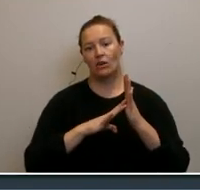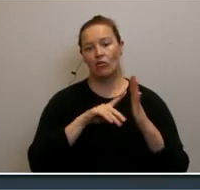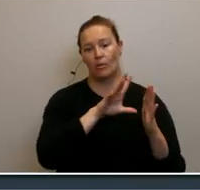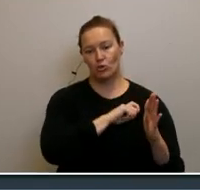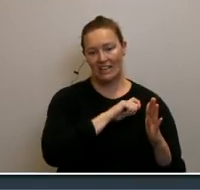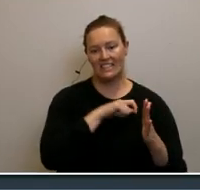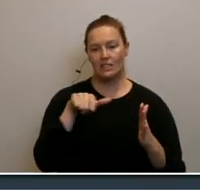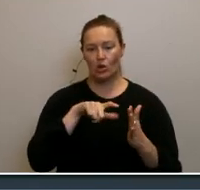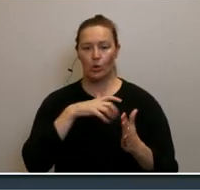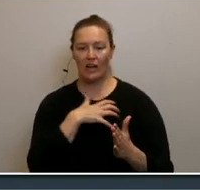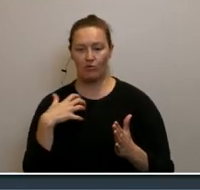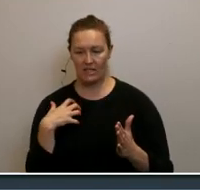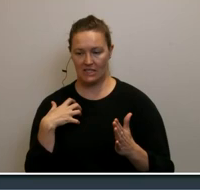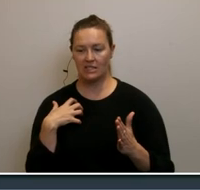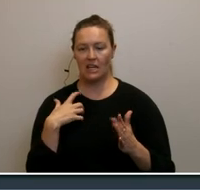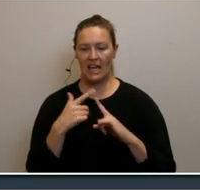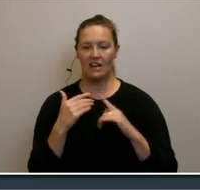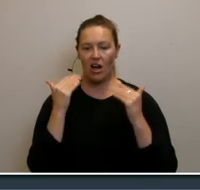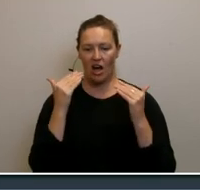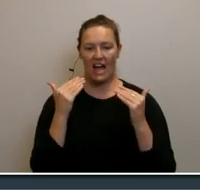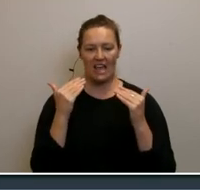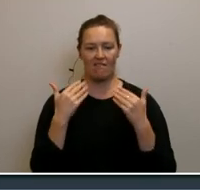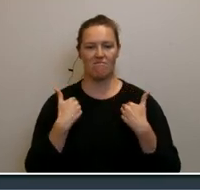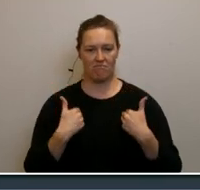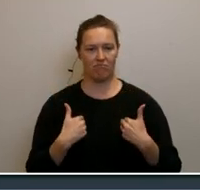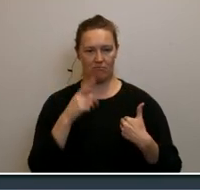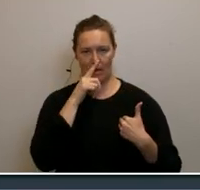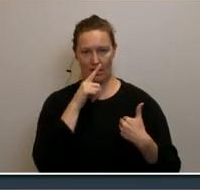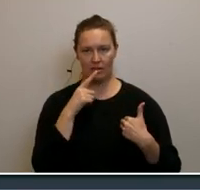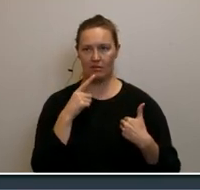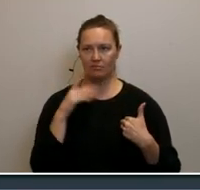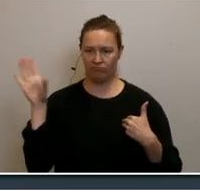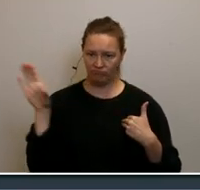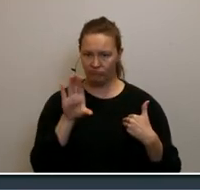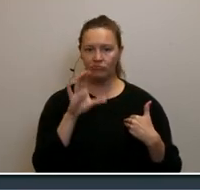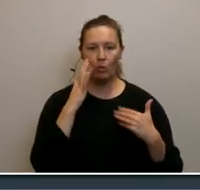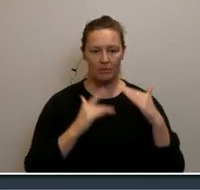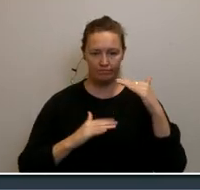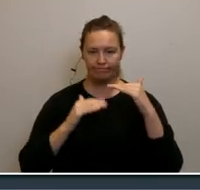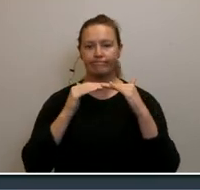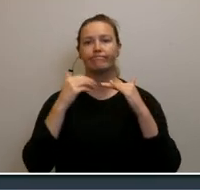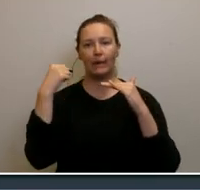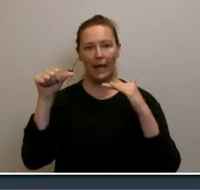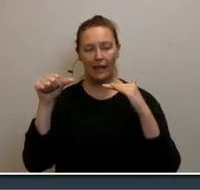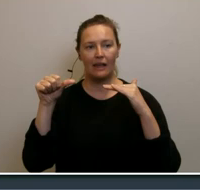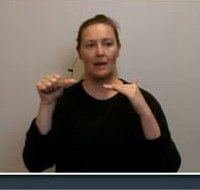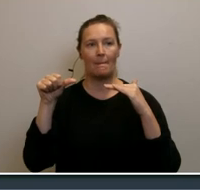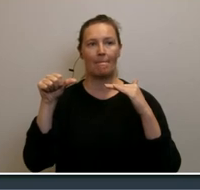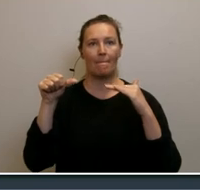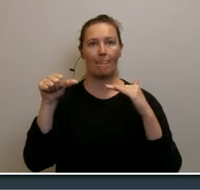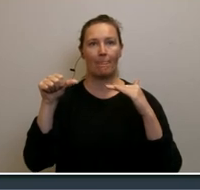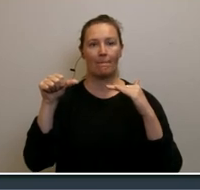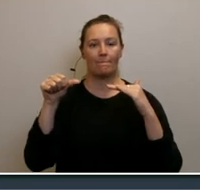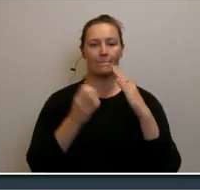government and high net worth individuals. And then once having reached that, full plans, develop the get the